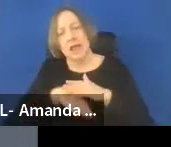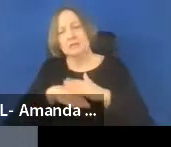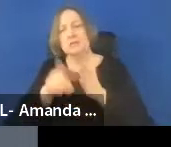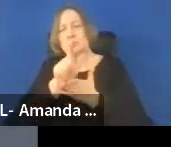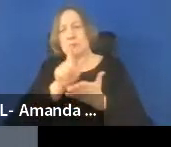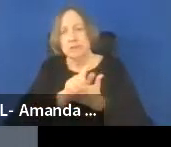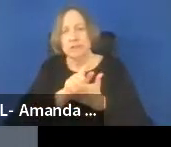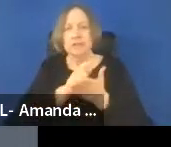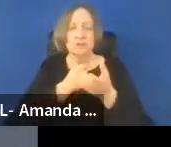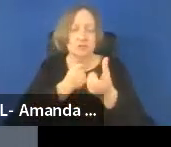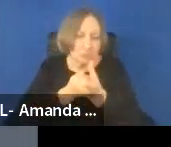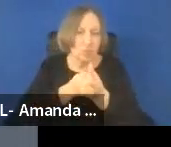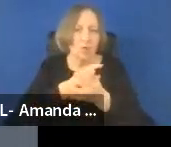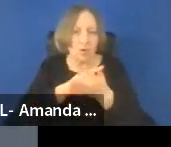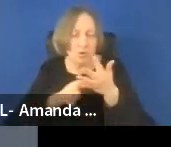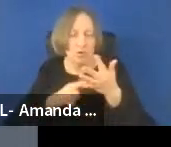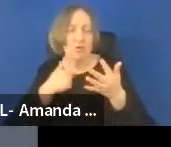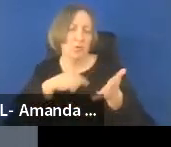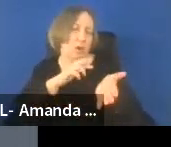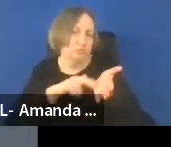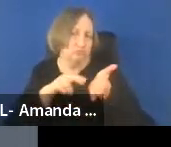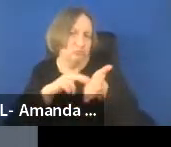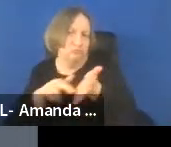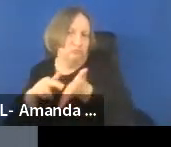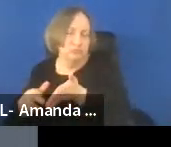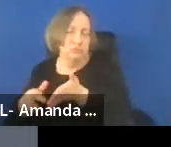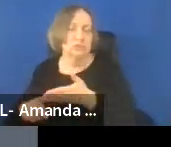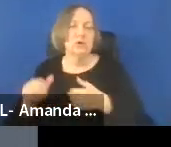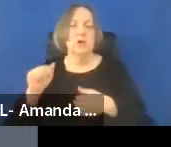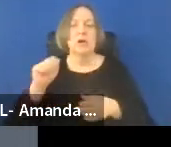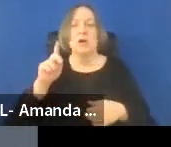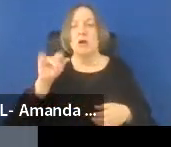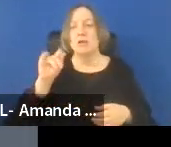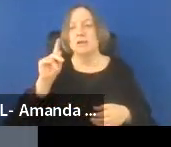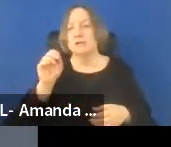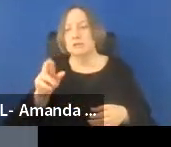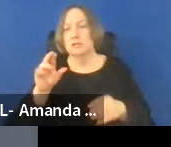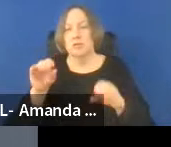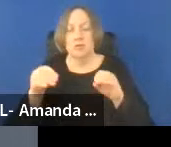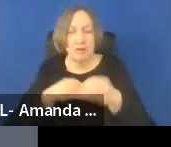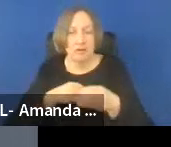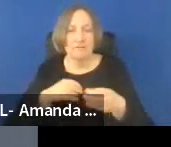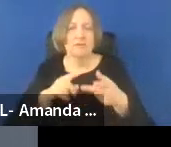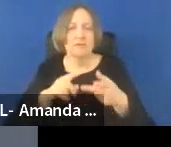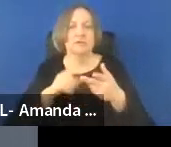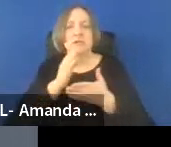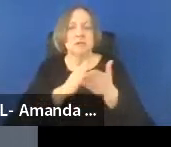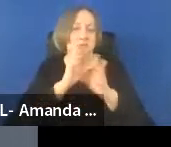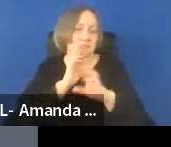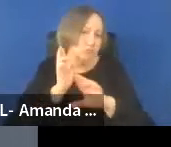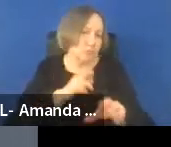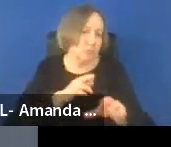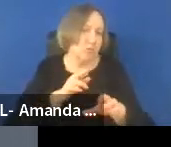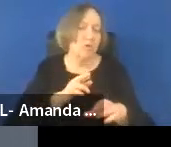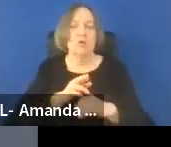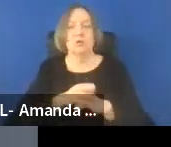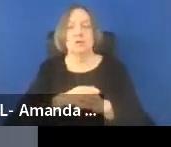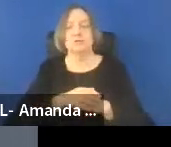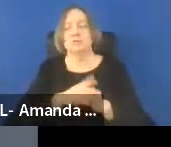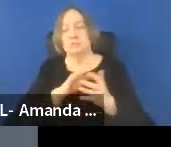and we've even, you know, researched things in the auditor's office or in some of the reports, you know, back in the